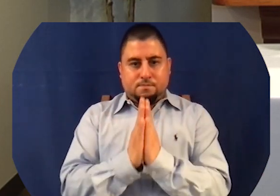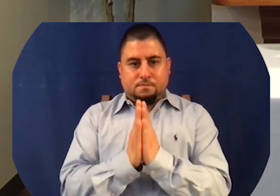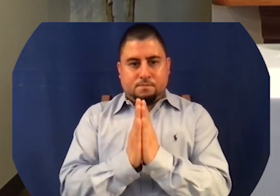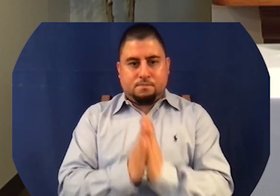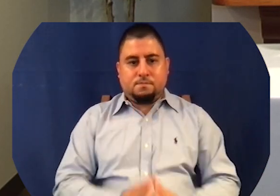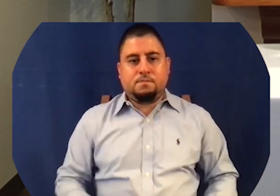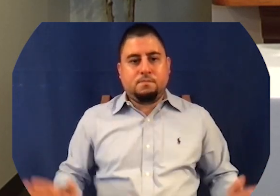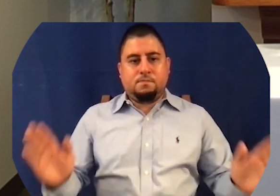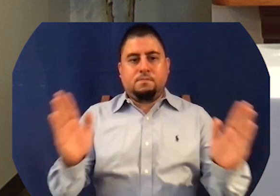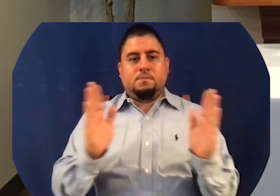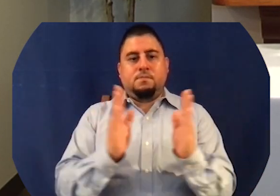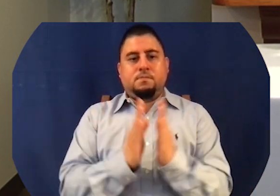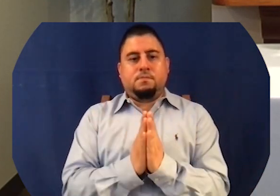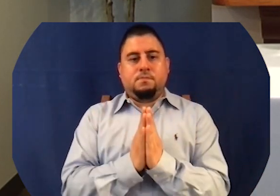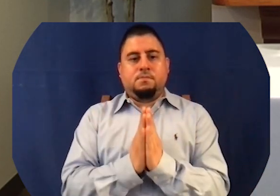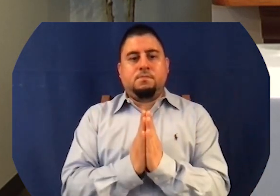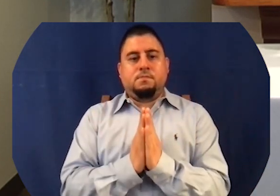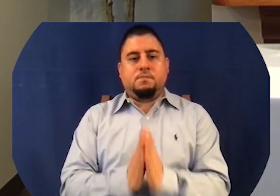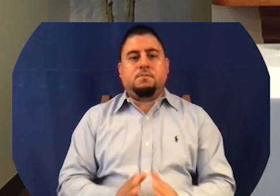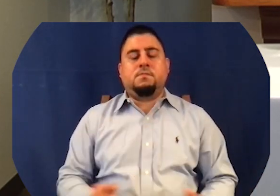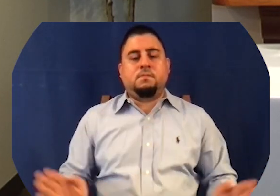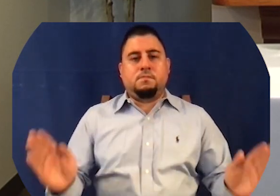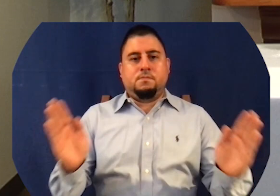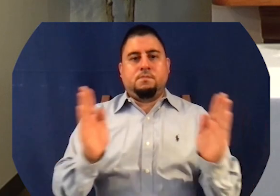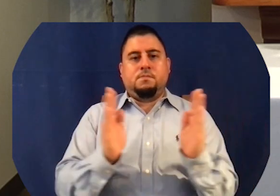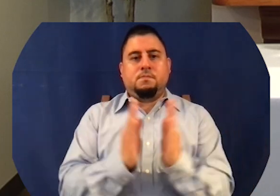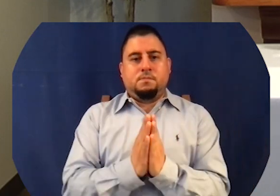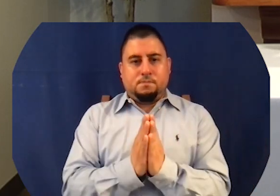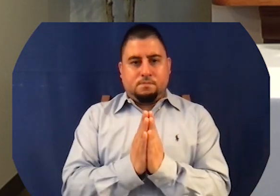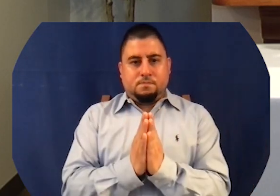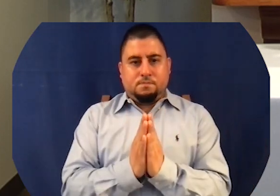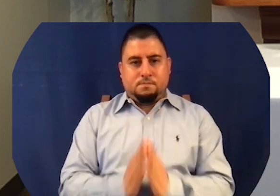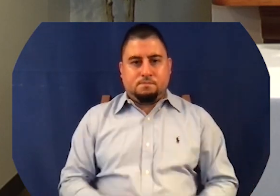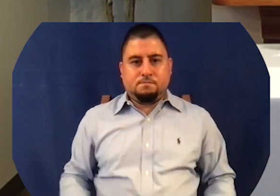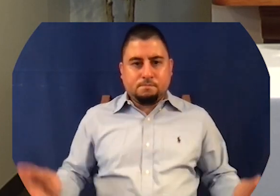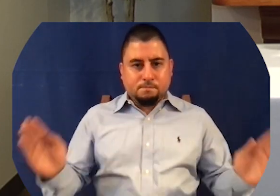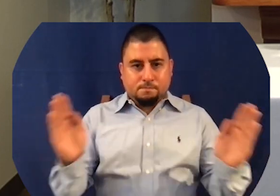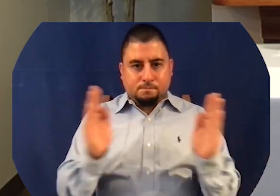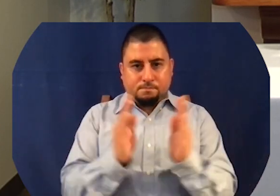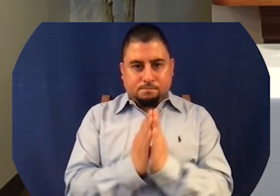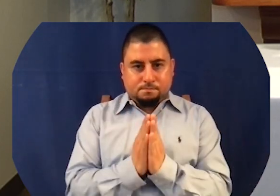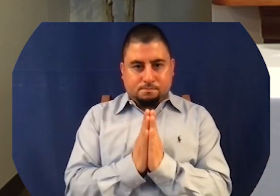Amen, amen, amen, amen, amen,